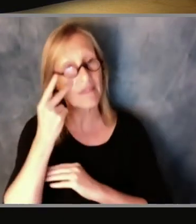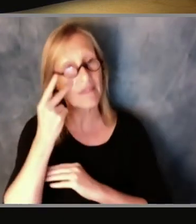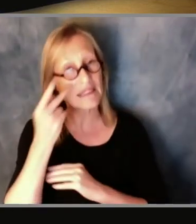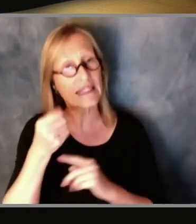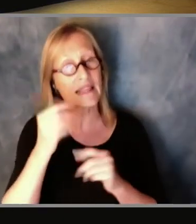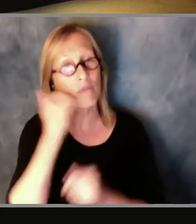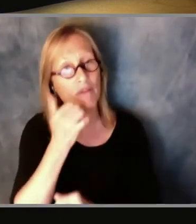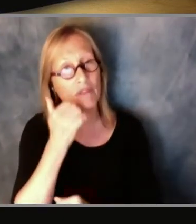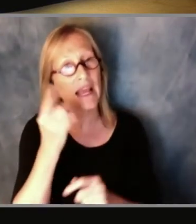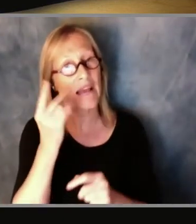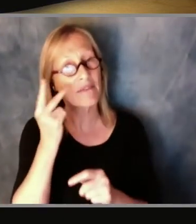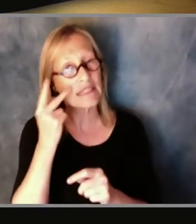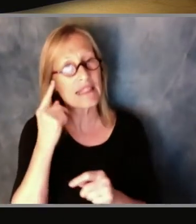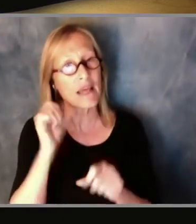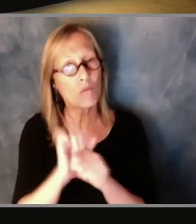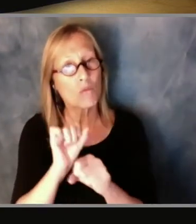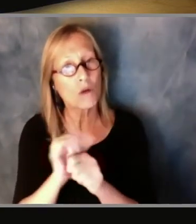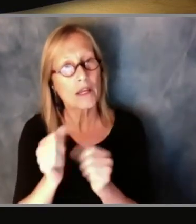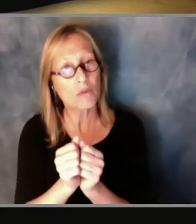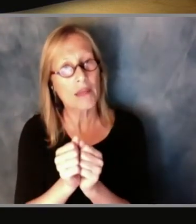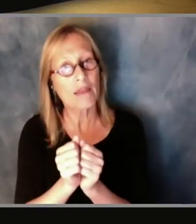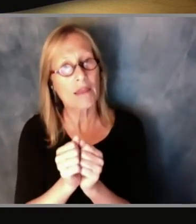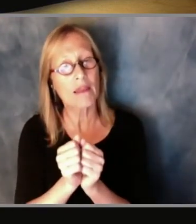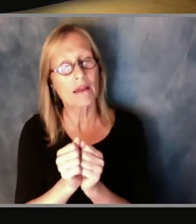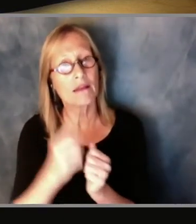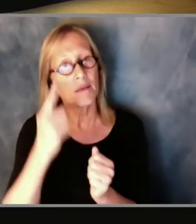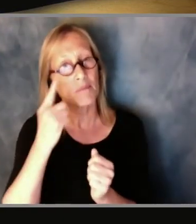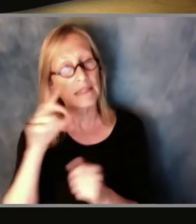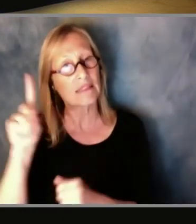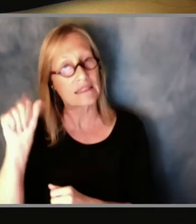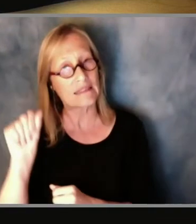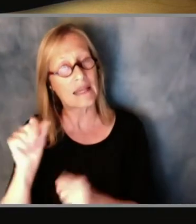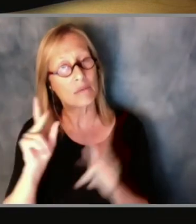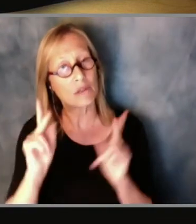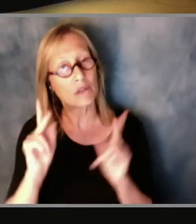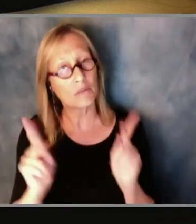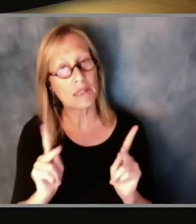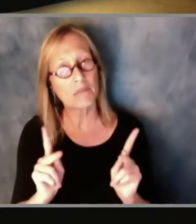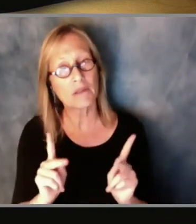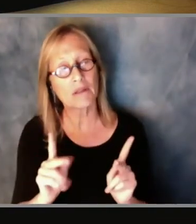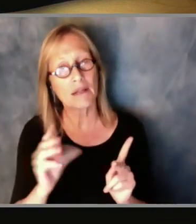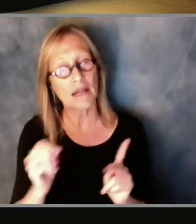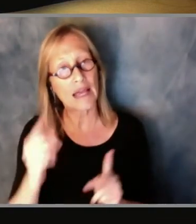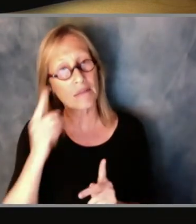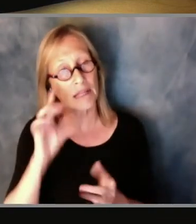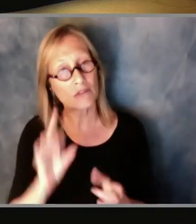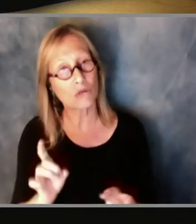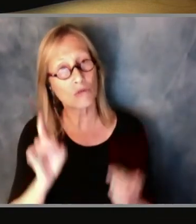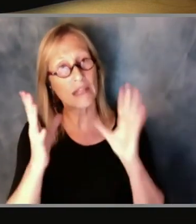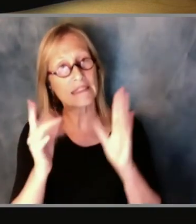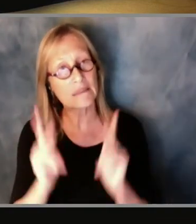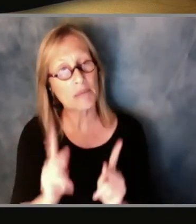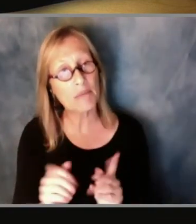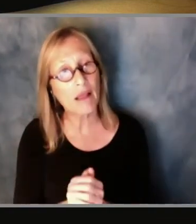them working with the mentally disabled and mental crises people.